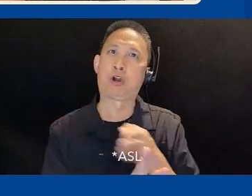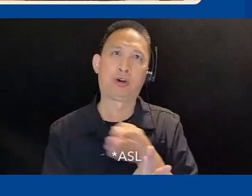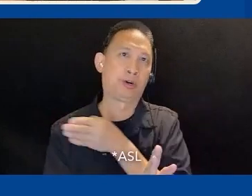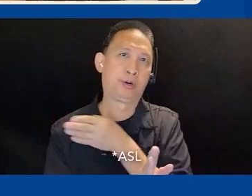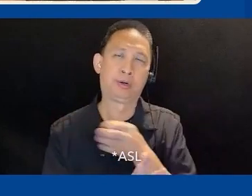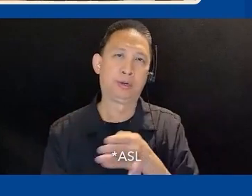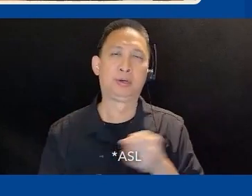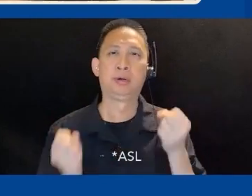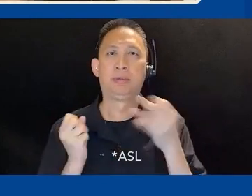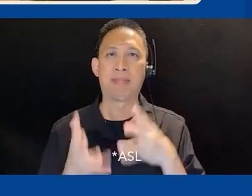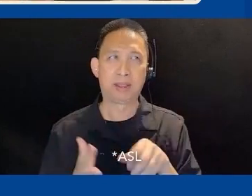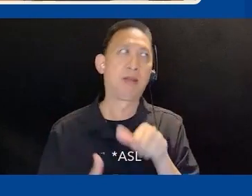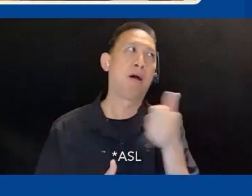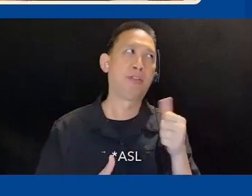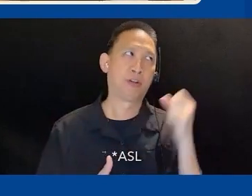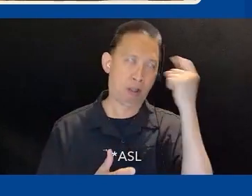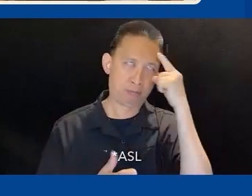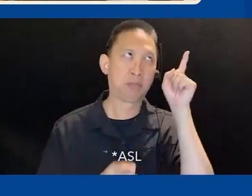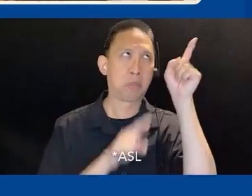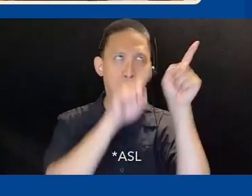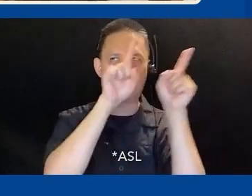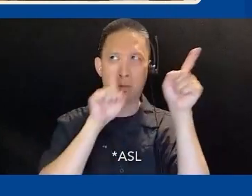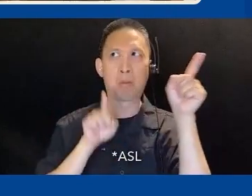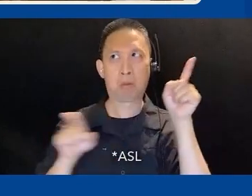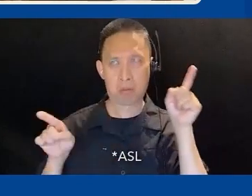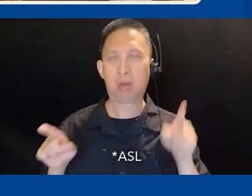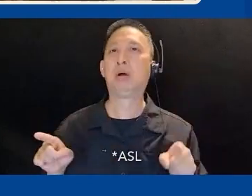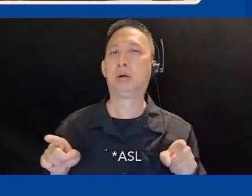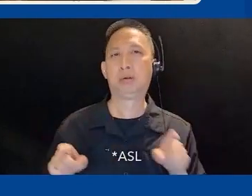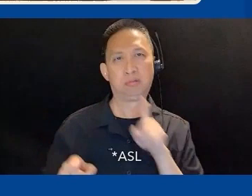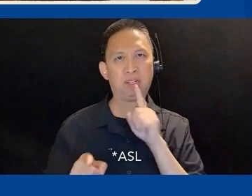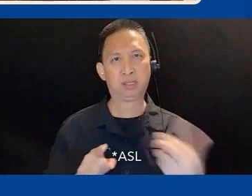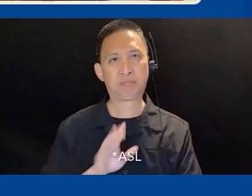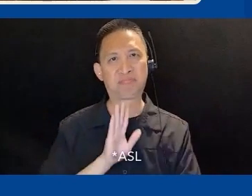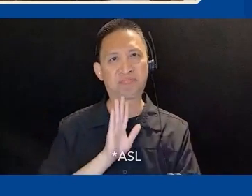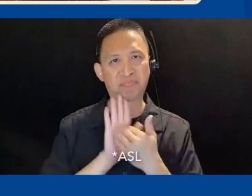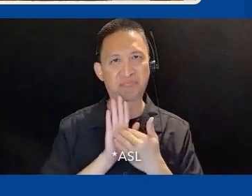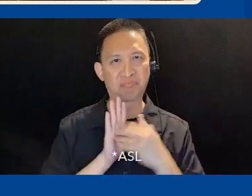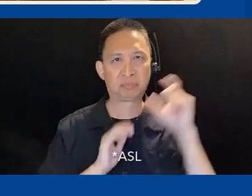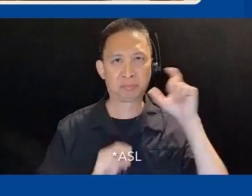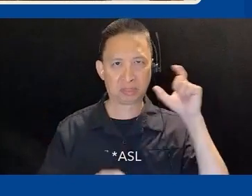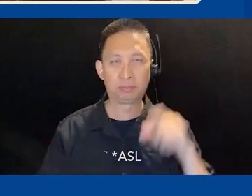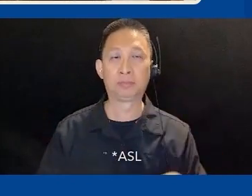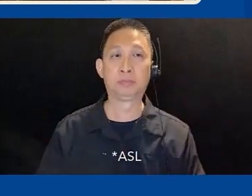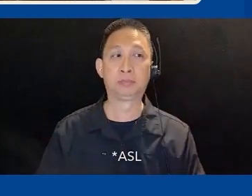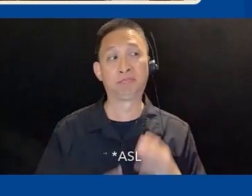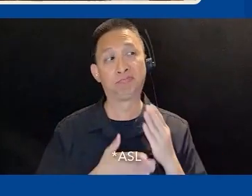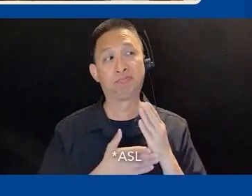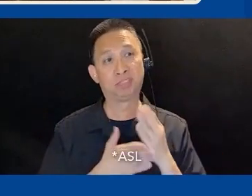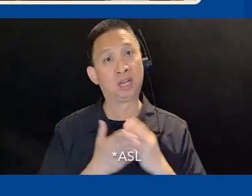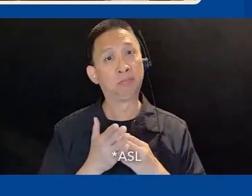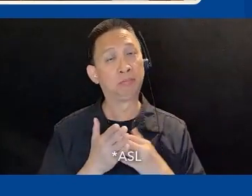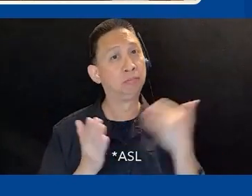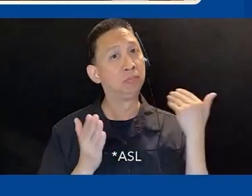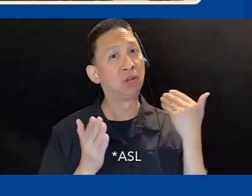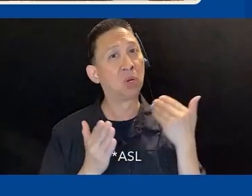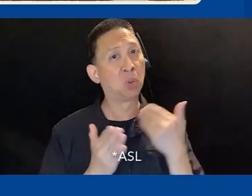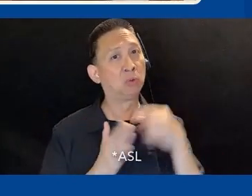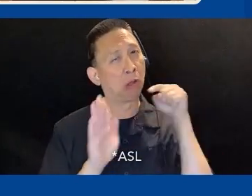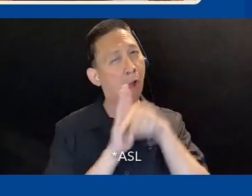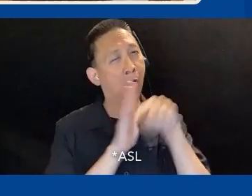deliberate anti-Muslim policies, some of which are tantamount to genocide. And then you have this